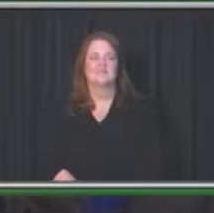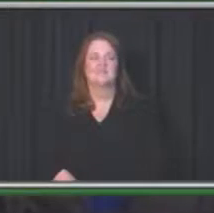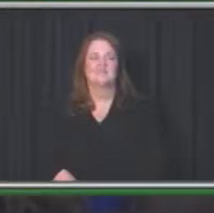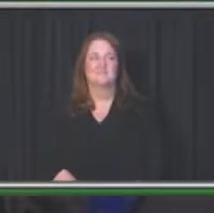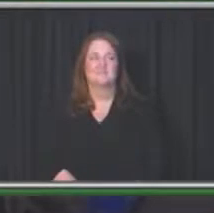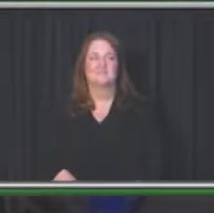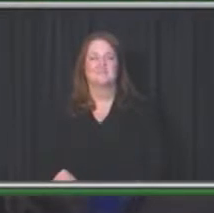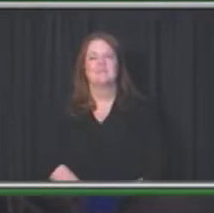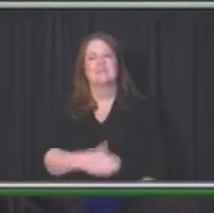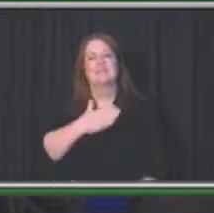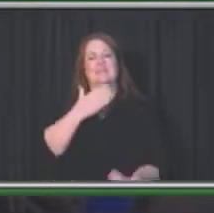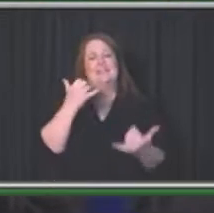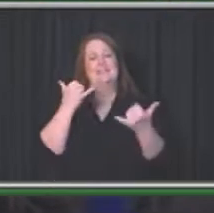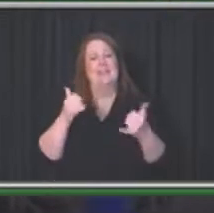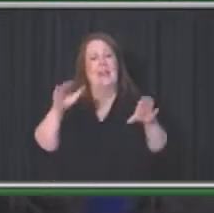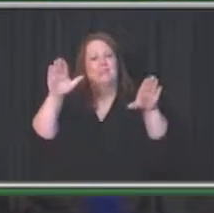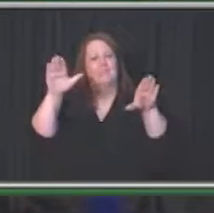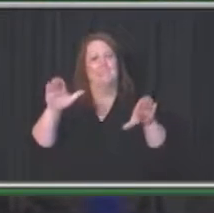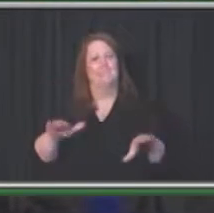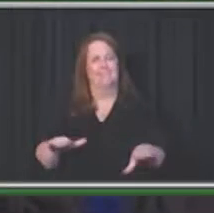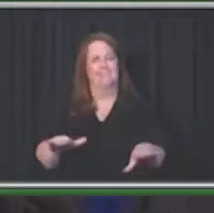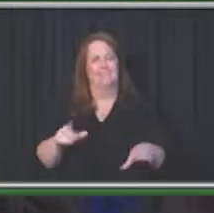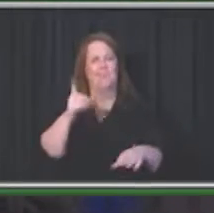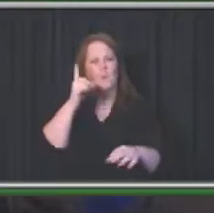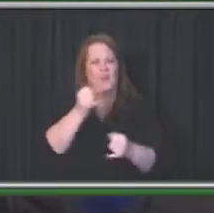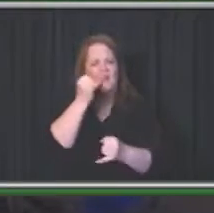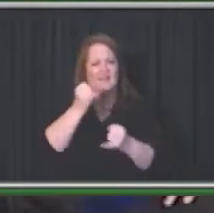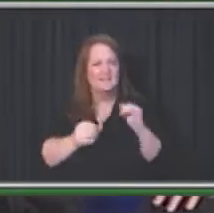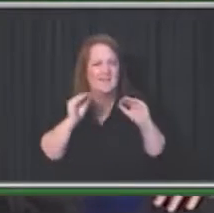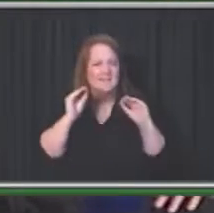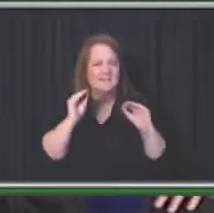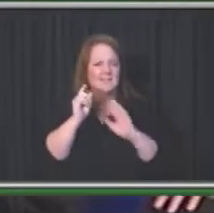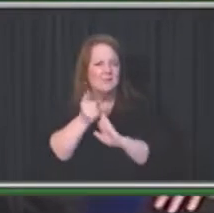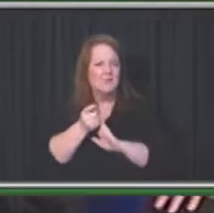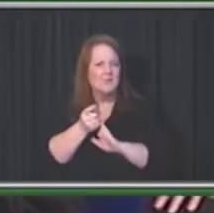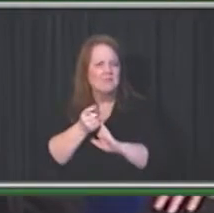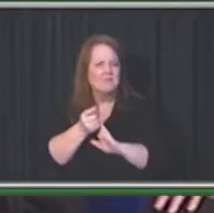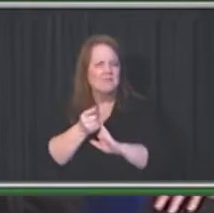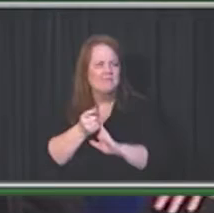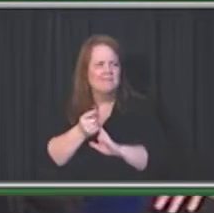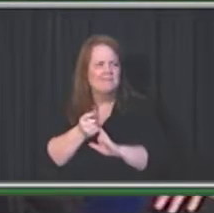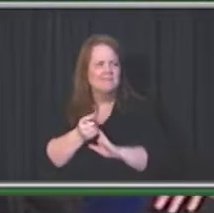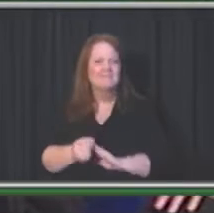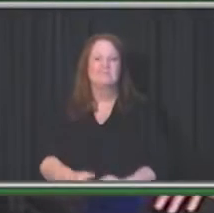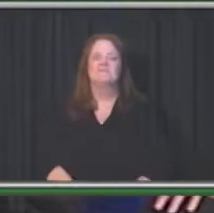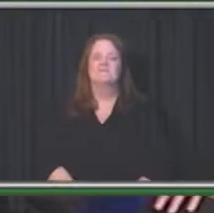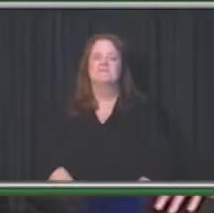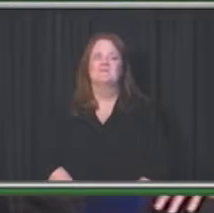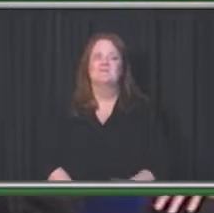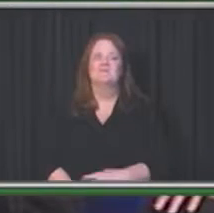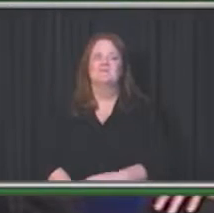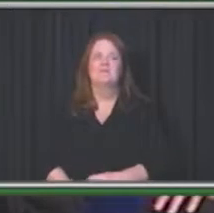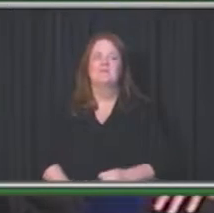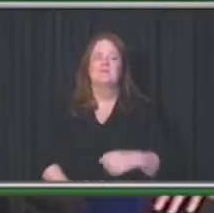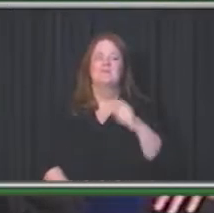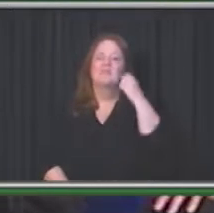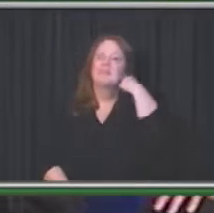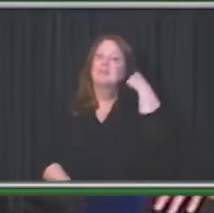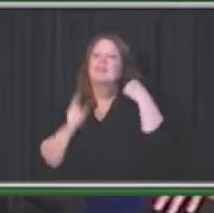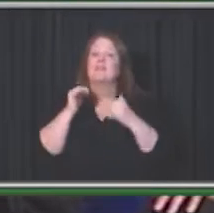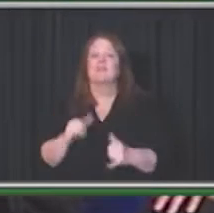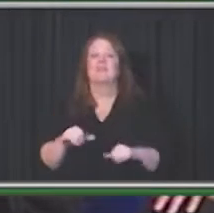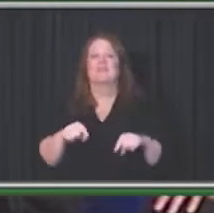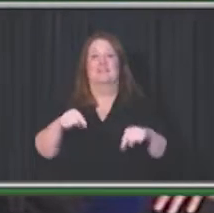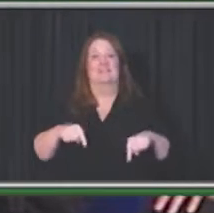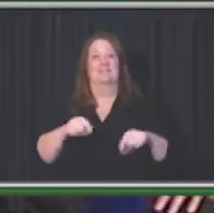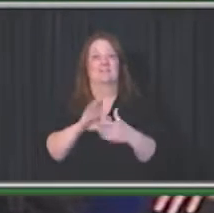If I could get you to all be seated, there is one last teaching moment, a moment that this college understands